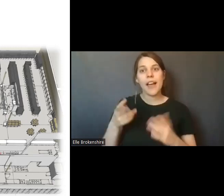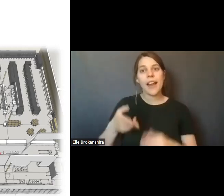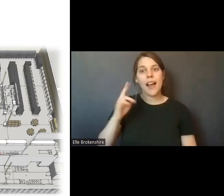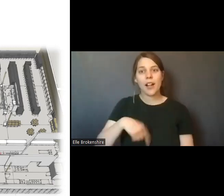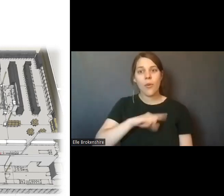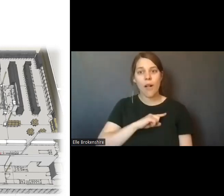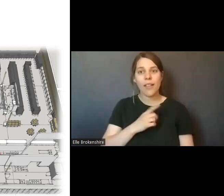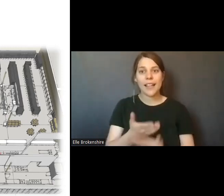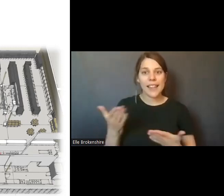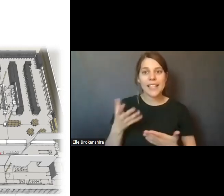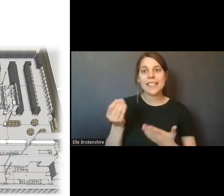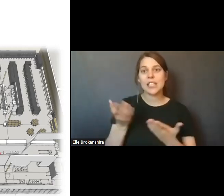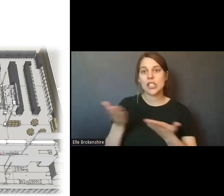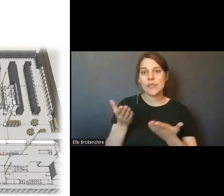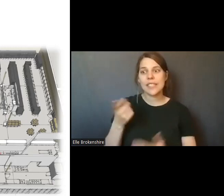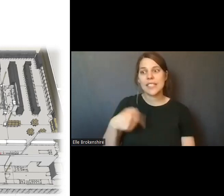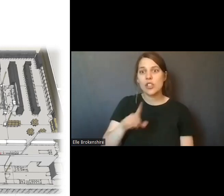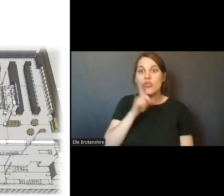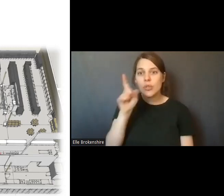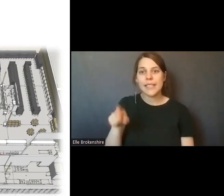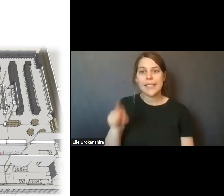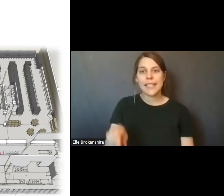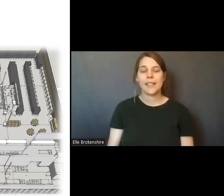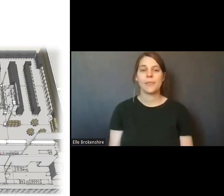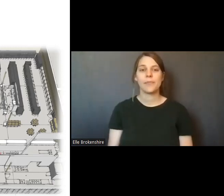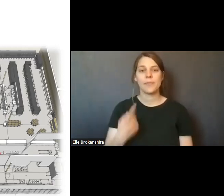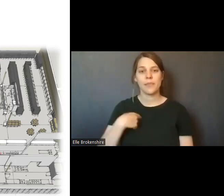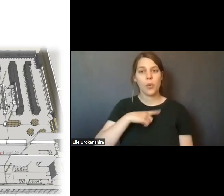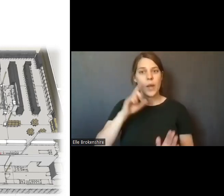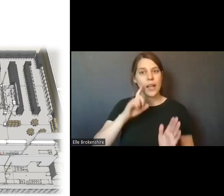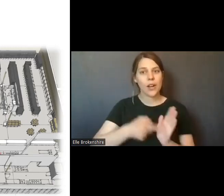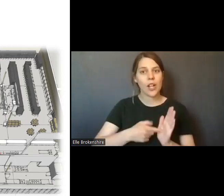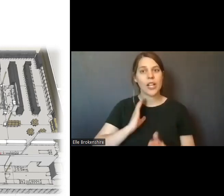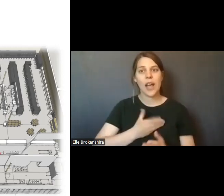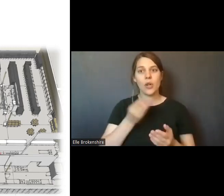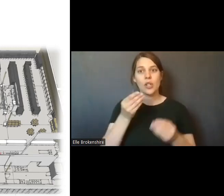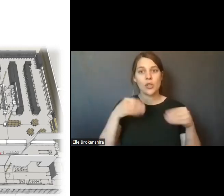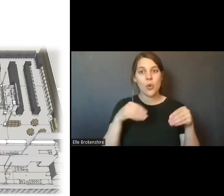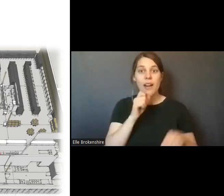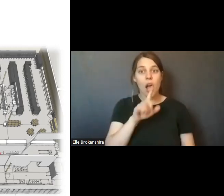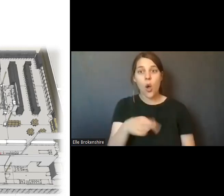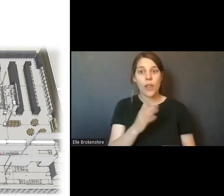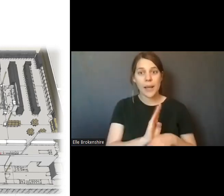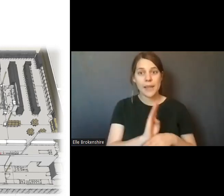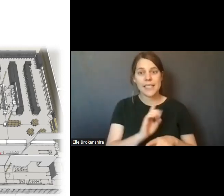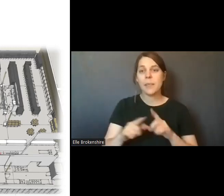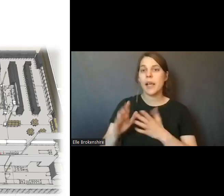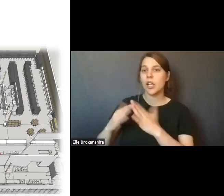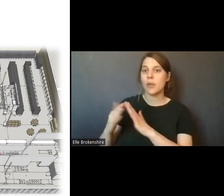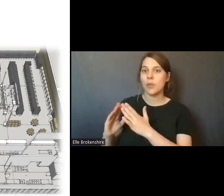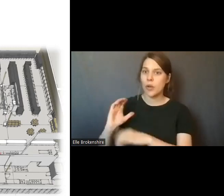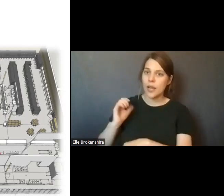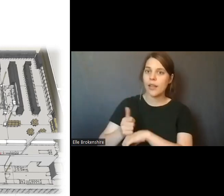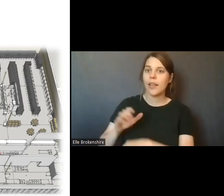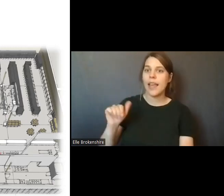and services they truly deserve. We acknowledge that our store is not only a business, but a community asset, and